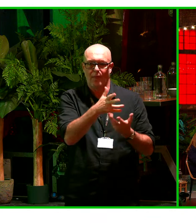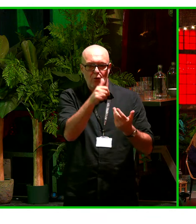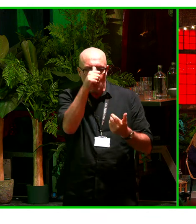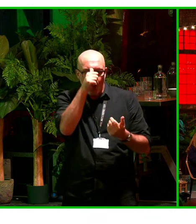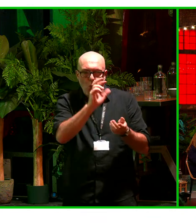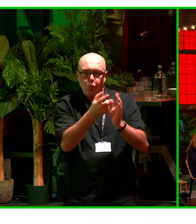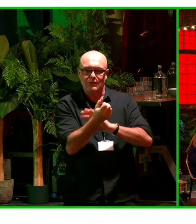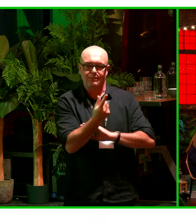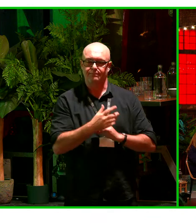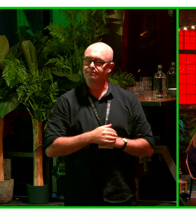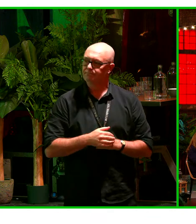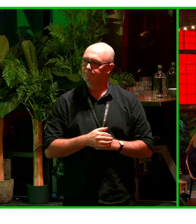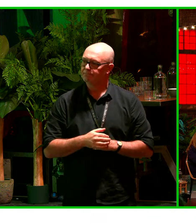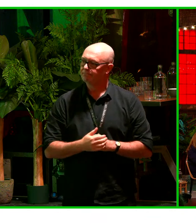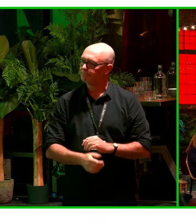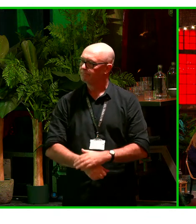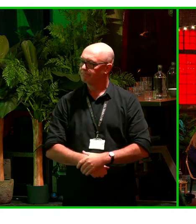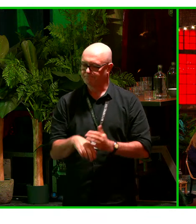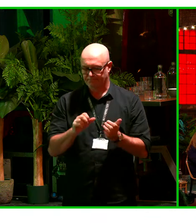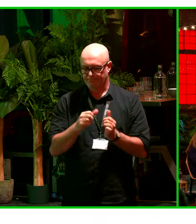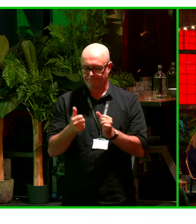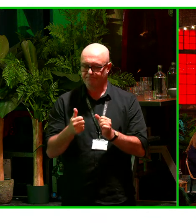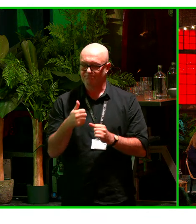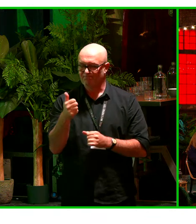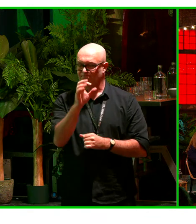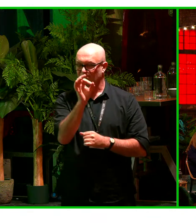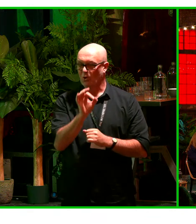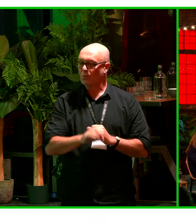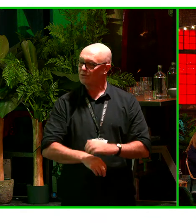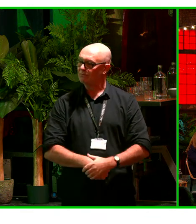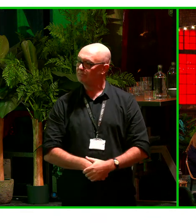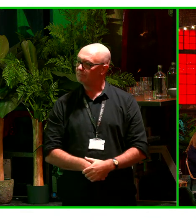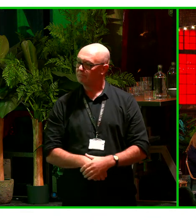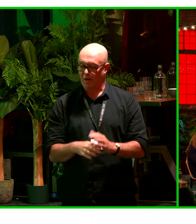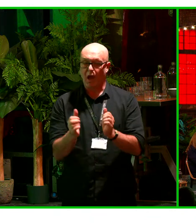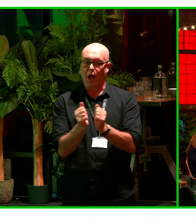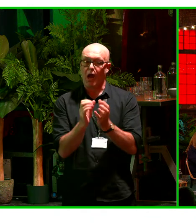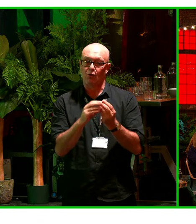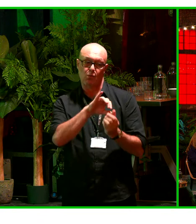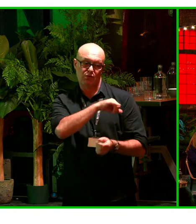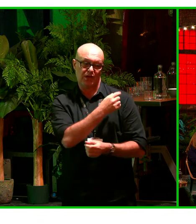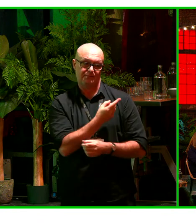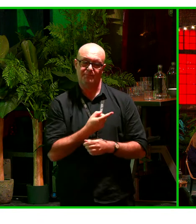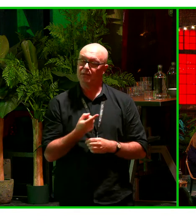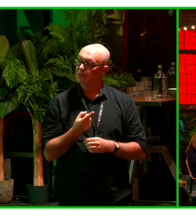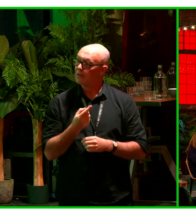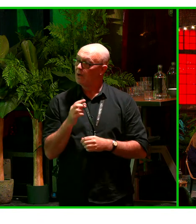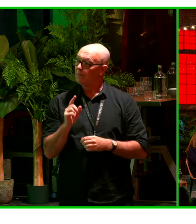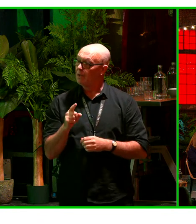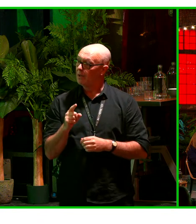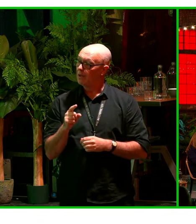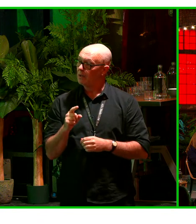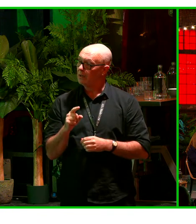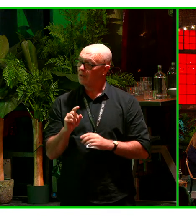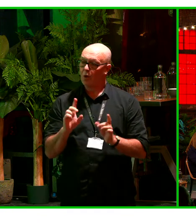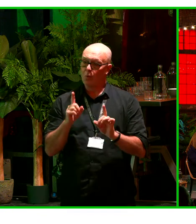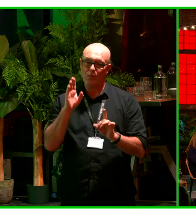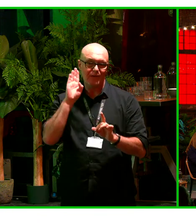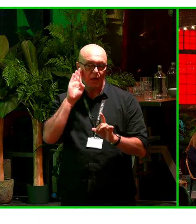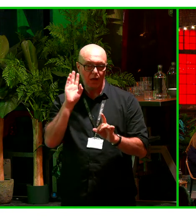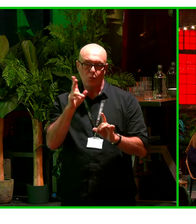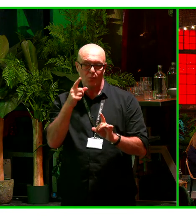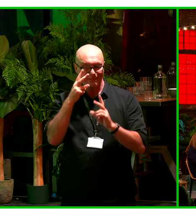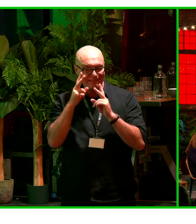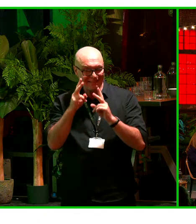I think it's a really good question, and I do agree with Jenny's point as well. I think a lot, certainly what we've heard and what we're hearing and seeing